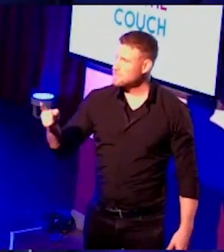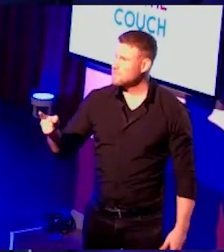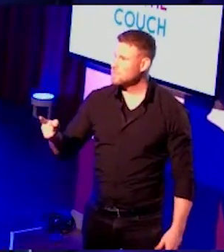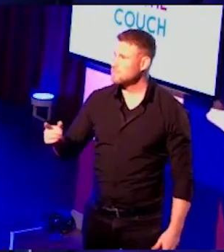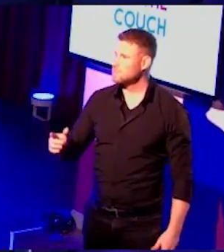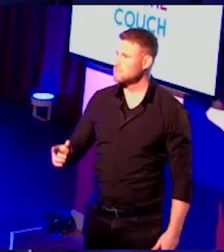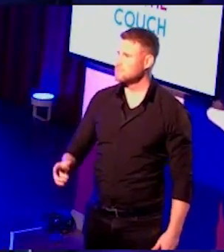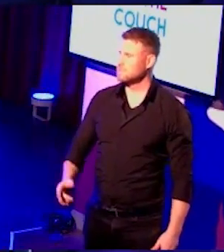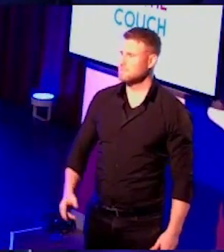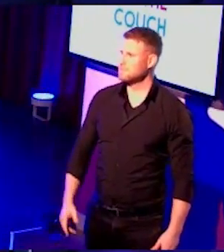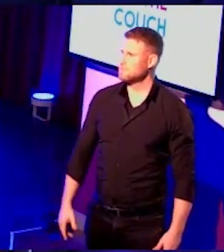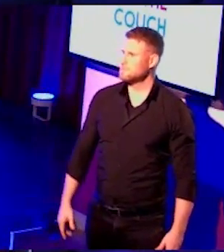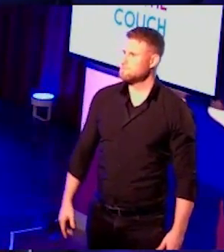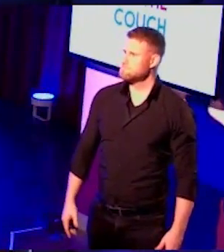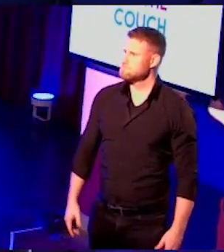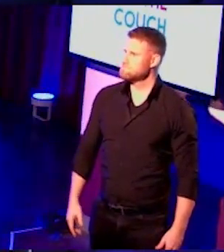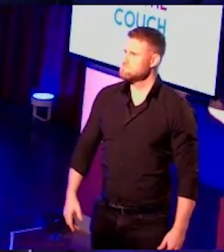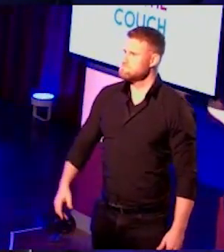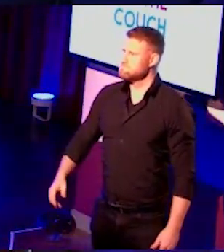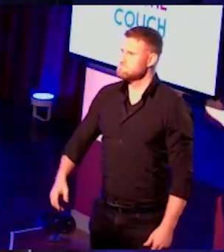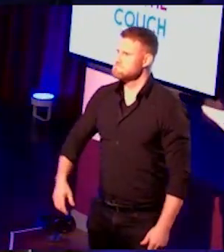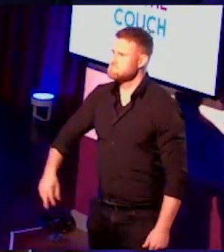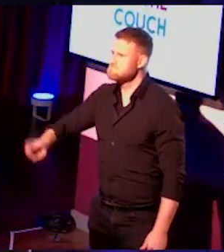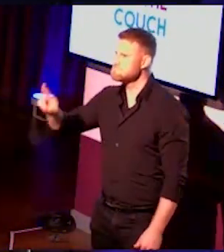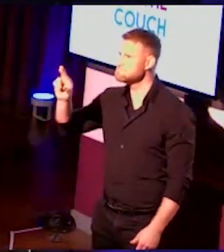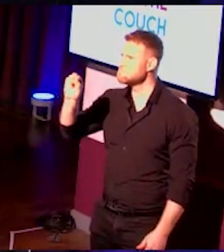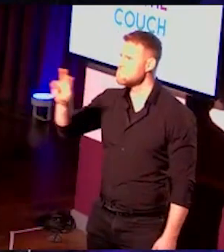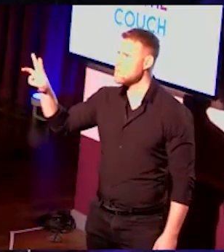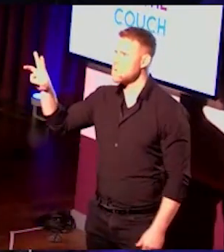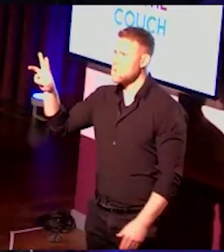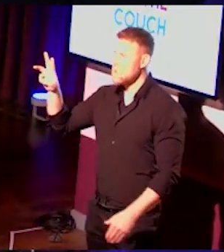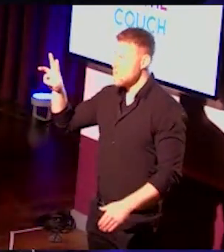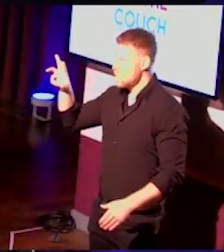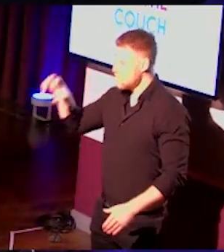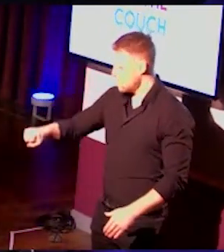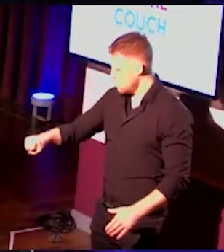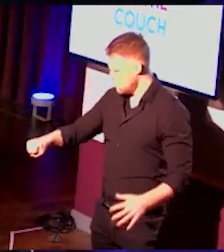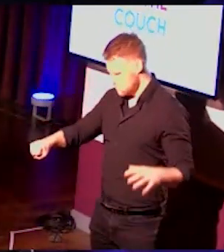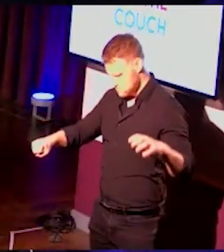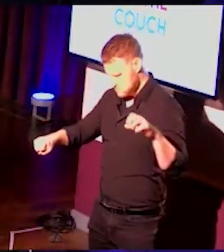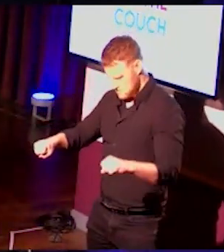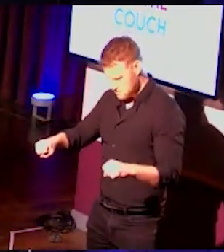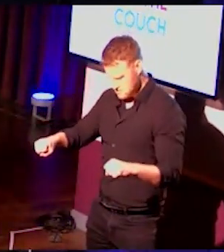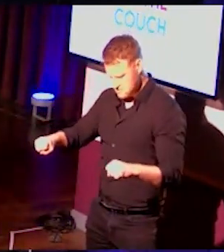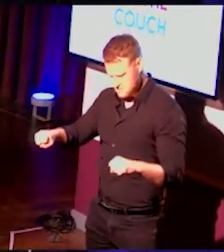heroes? Row and row and